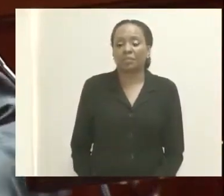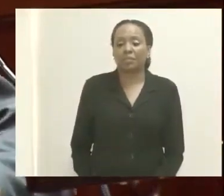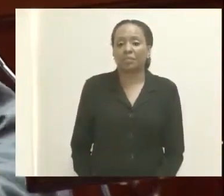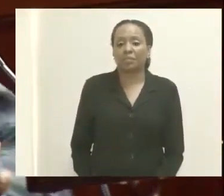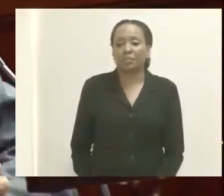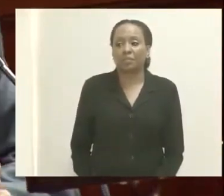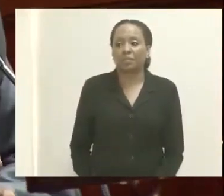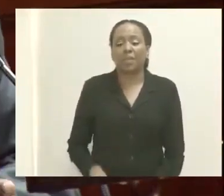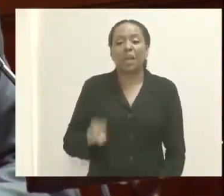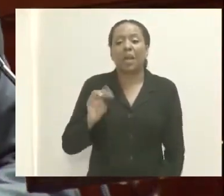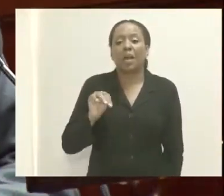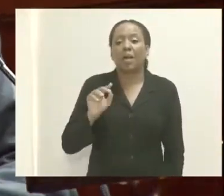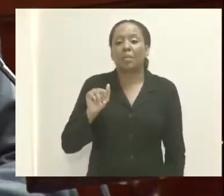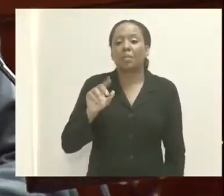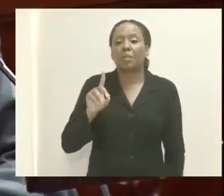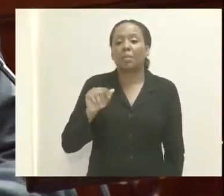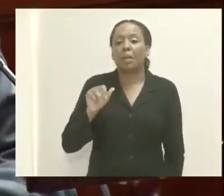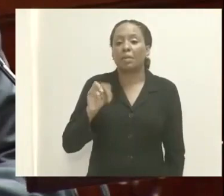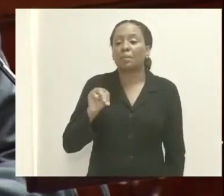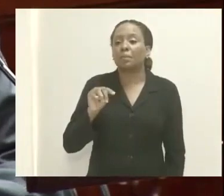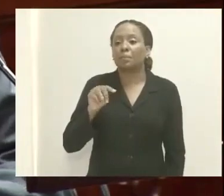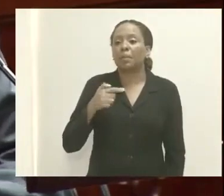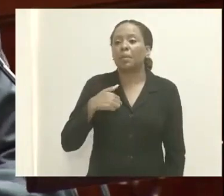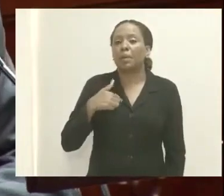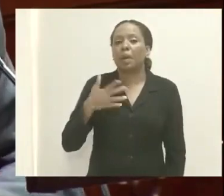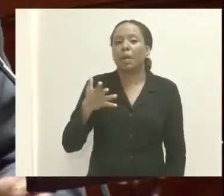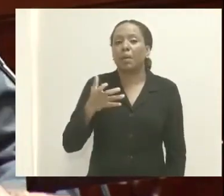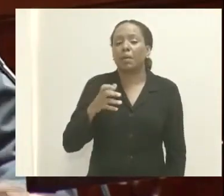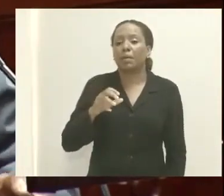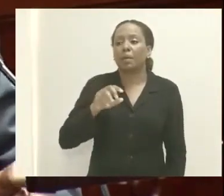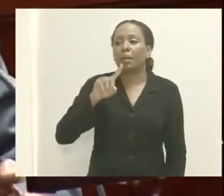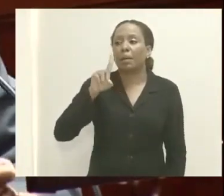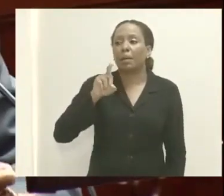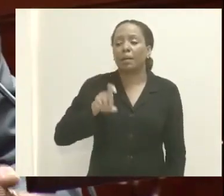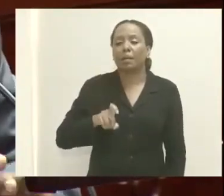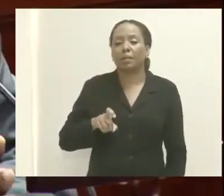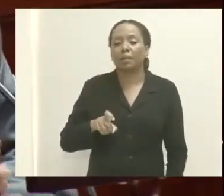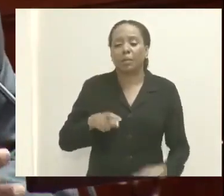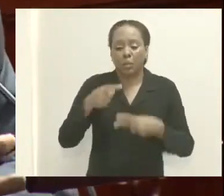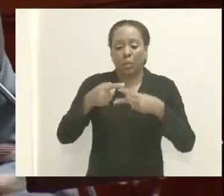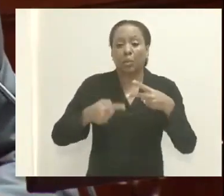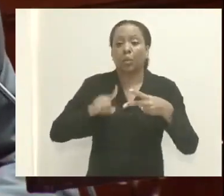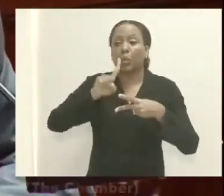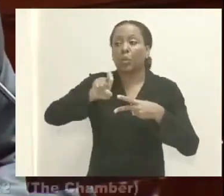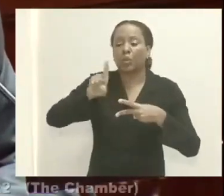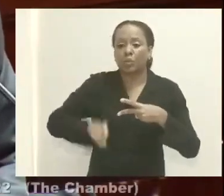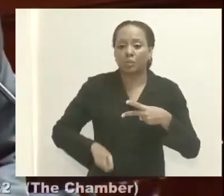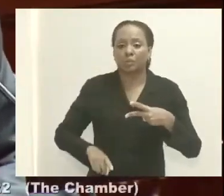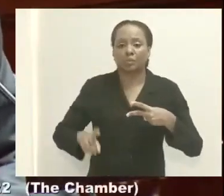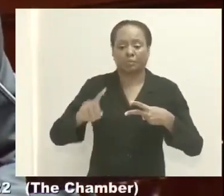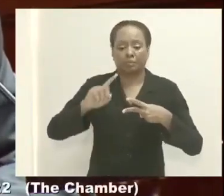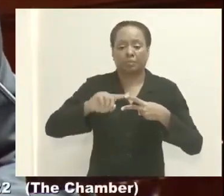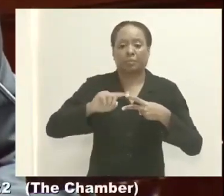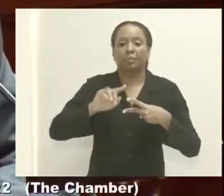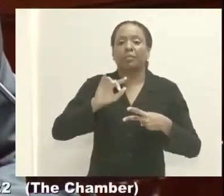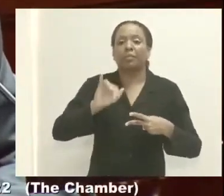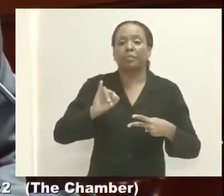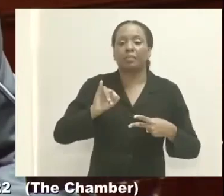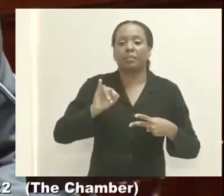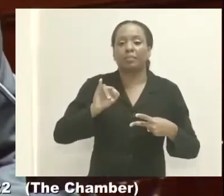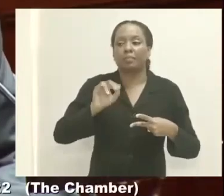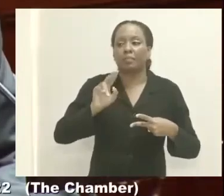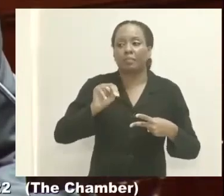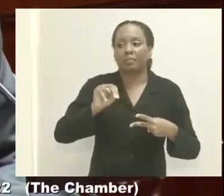2 follow-up questions I believe I can have. One would be on intellectual property,